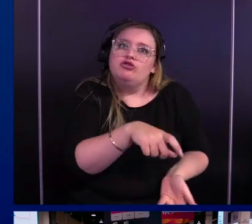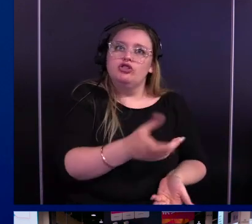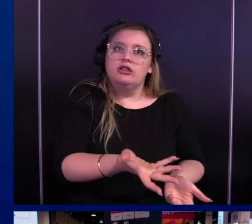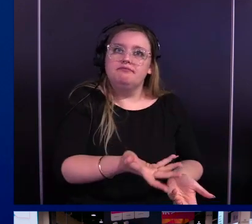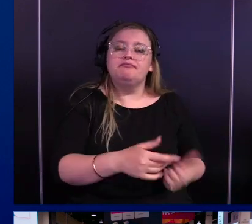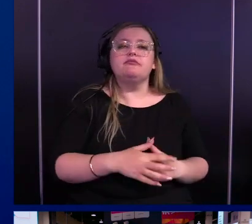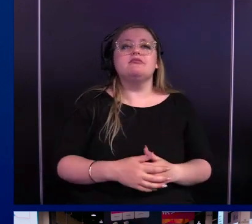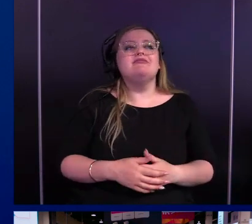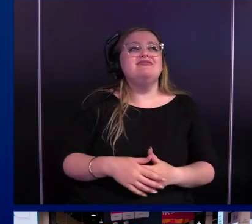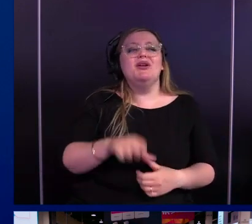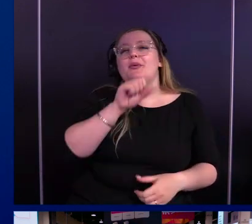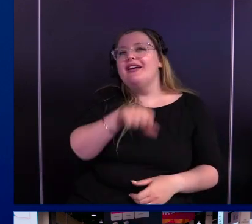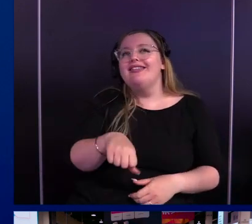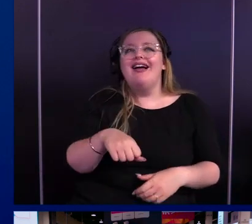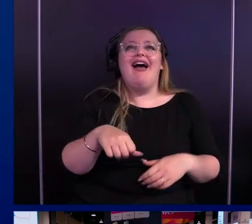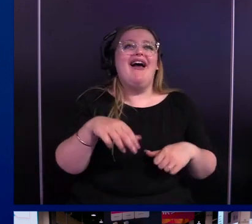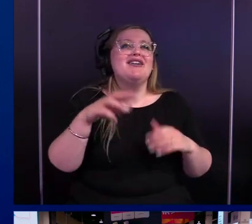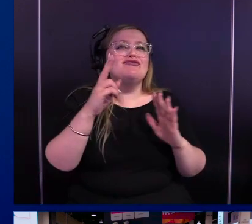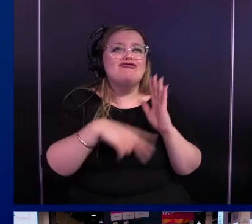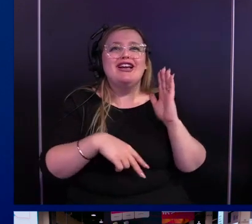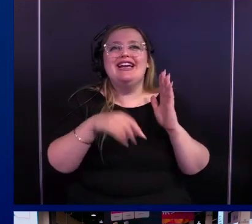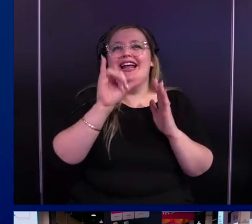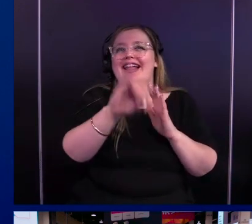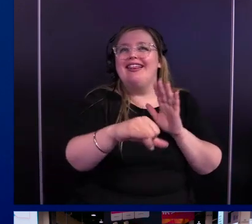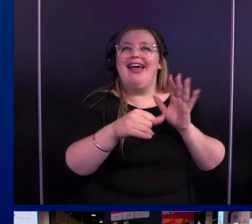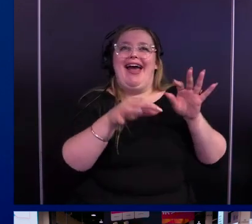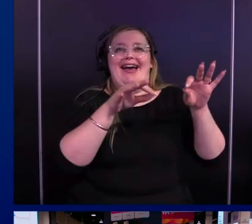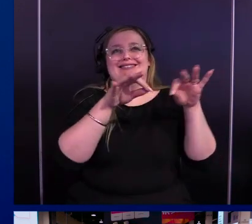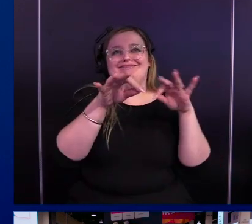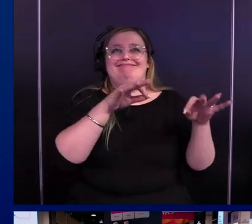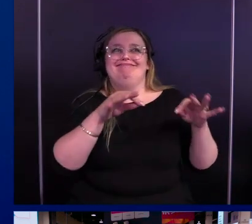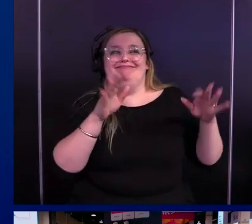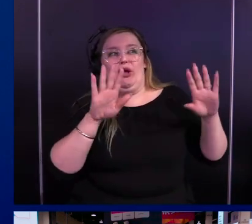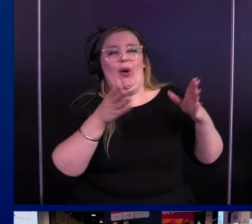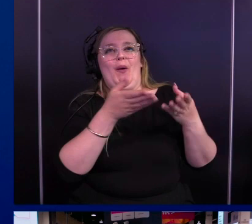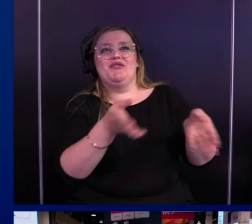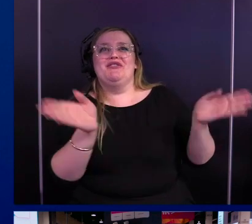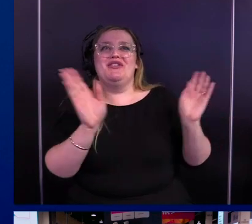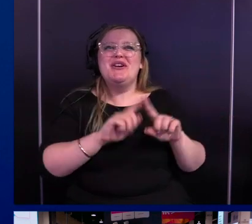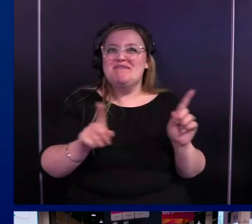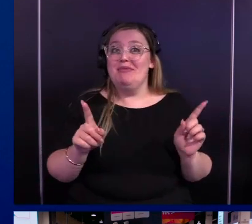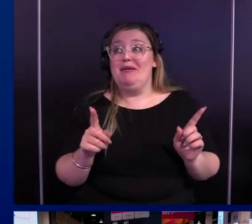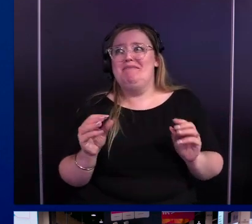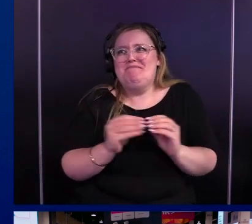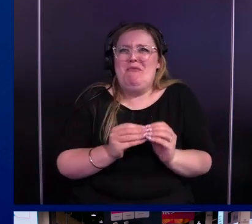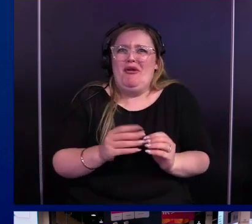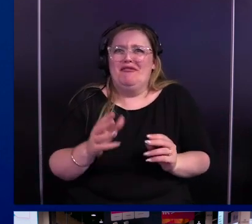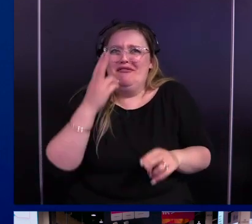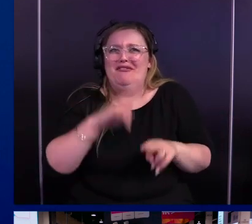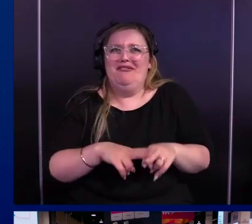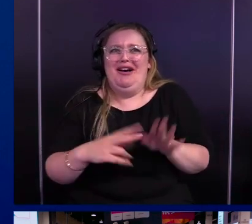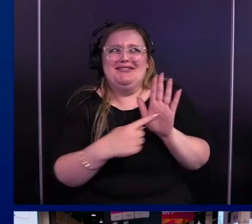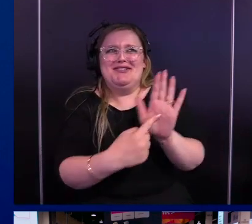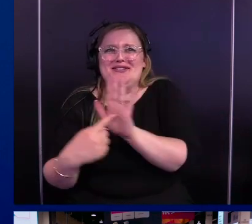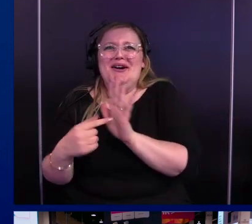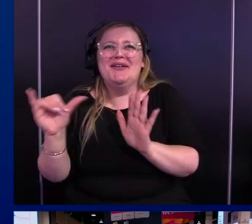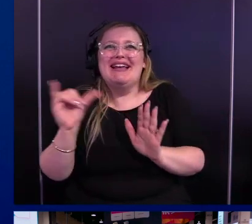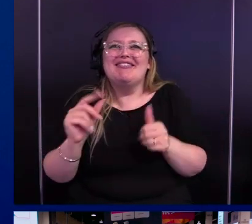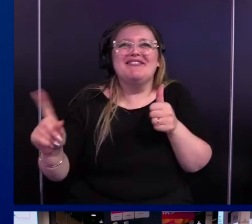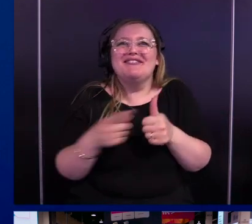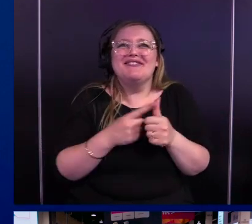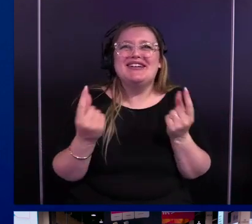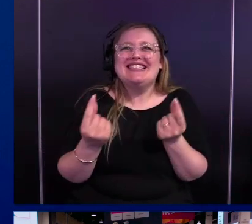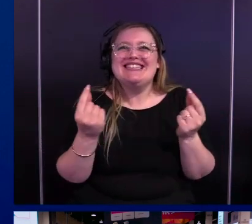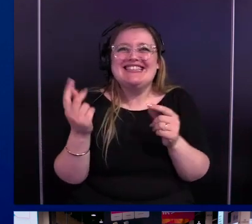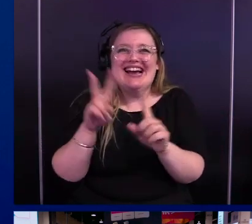love reading overviews and all that, but I feel like there's some more cool things that we could do, such as the first task. Yeah. Absolutely. So I don't